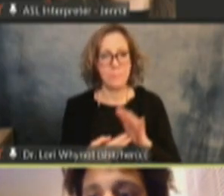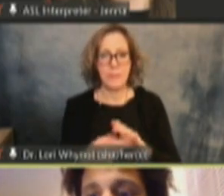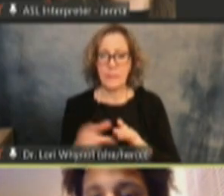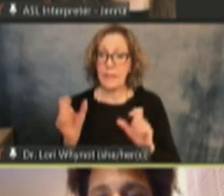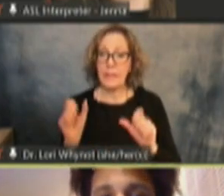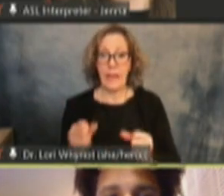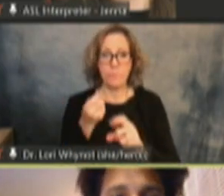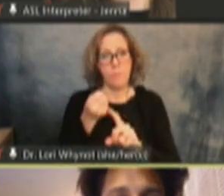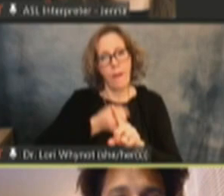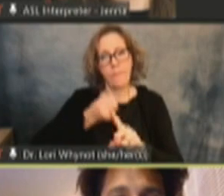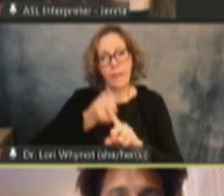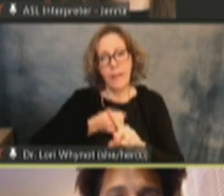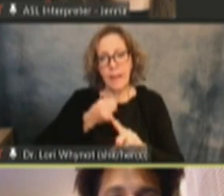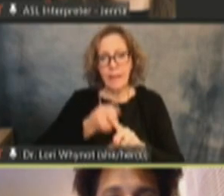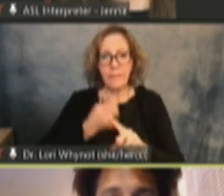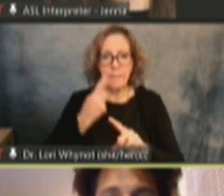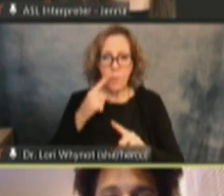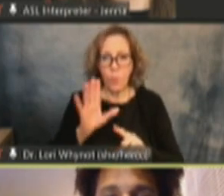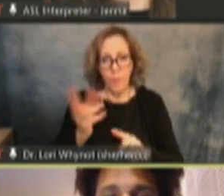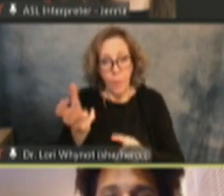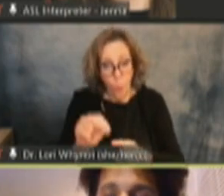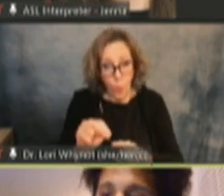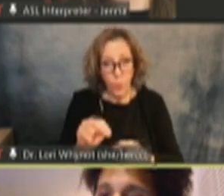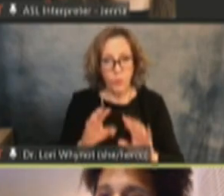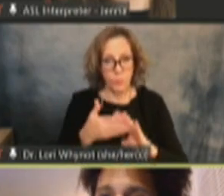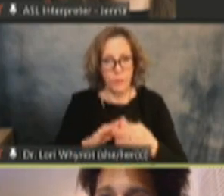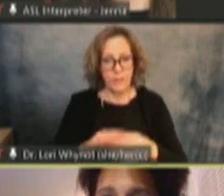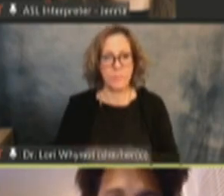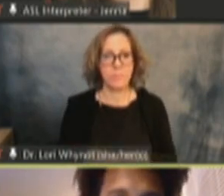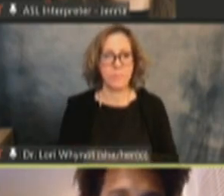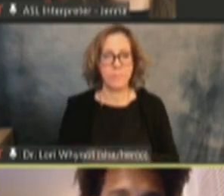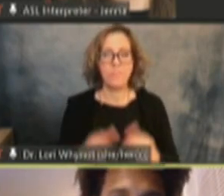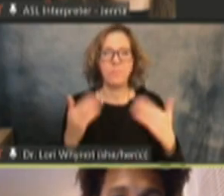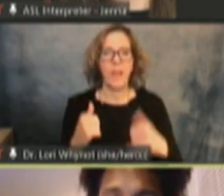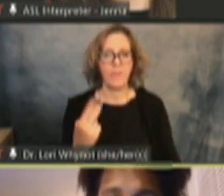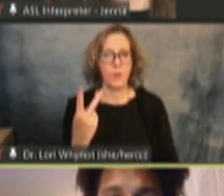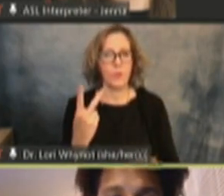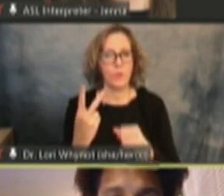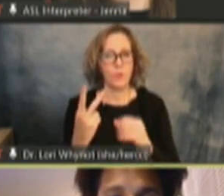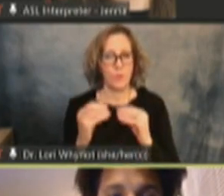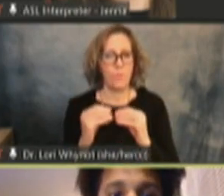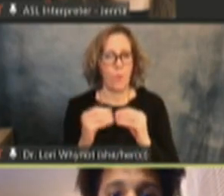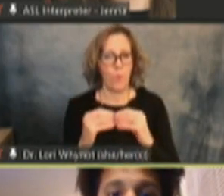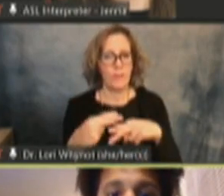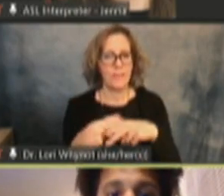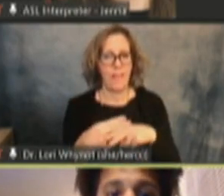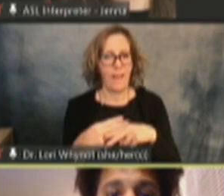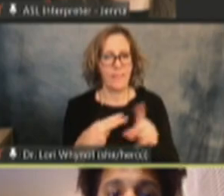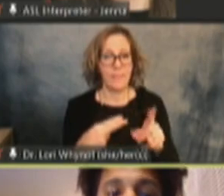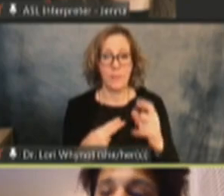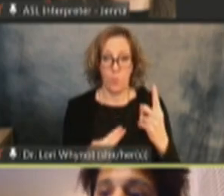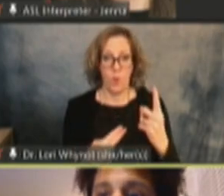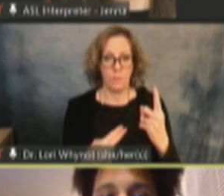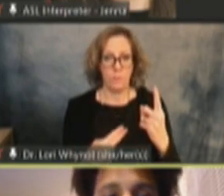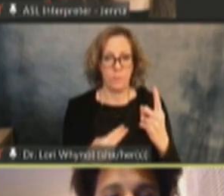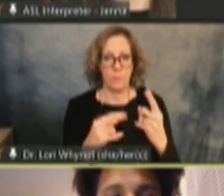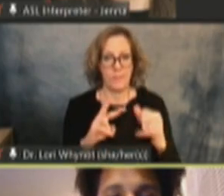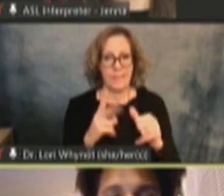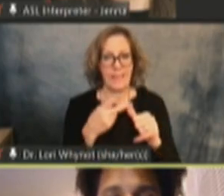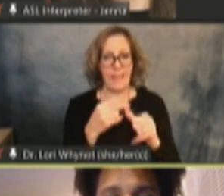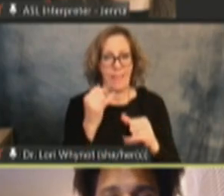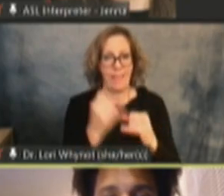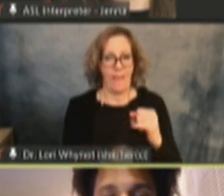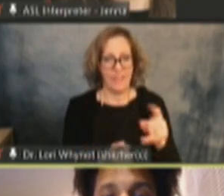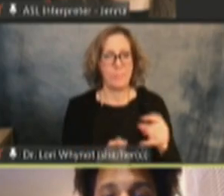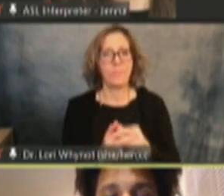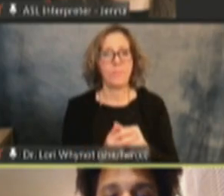advocate for their communities. So I have two more slides, this being one of them. We have Immigrants Lead Boston, which is a